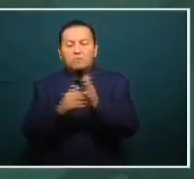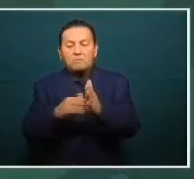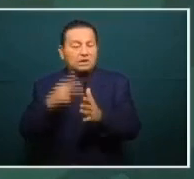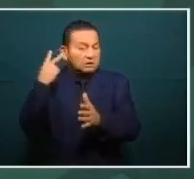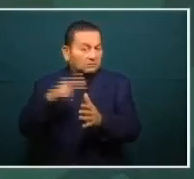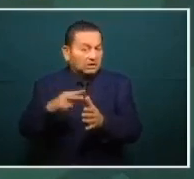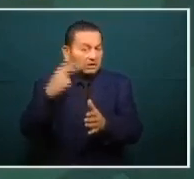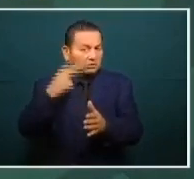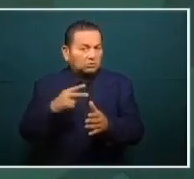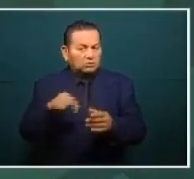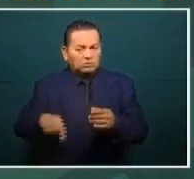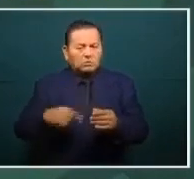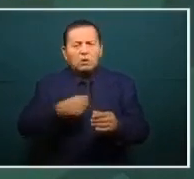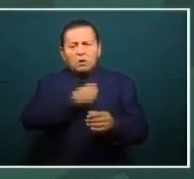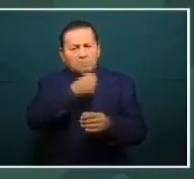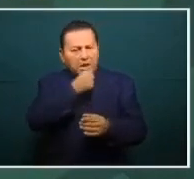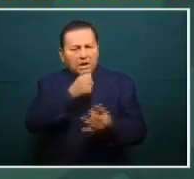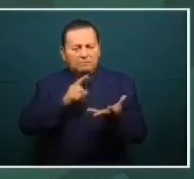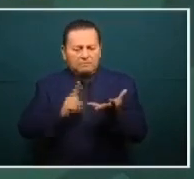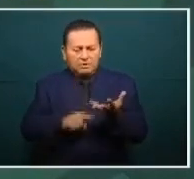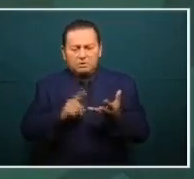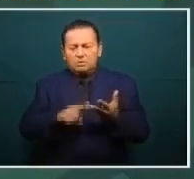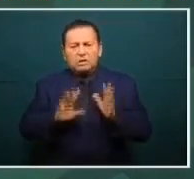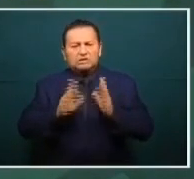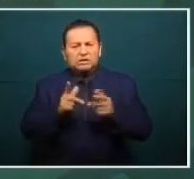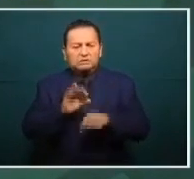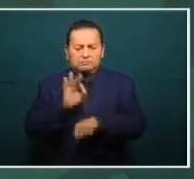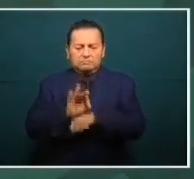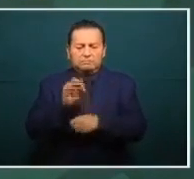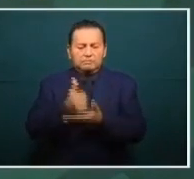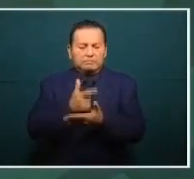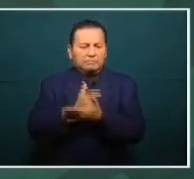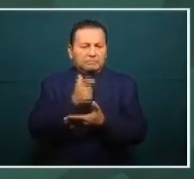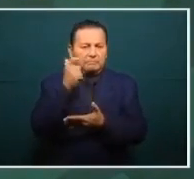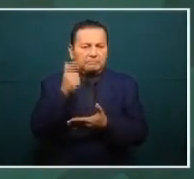will also be finishing soon. 600,000.